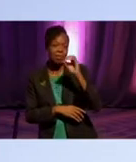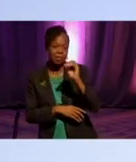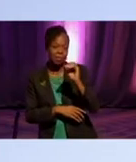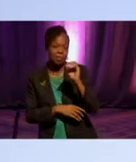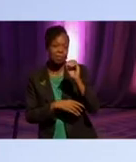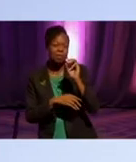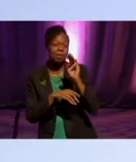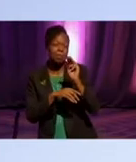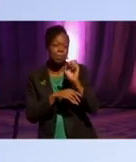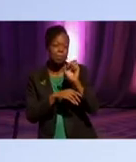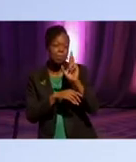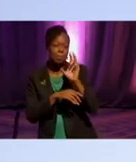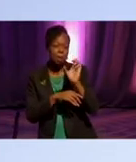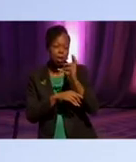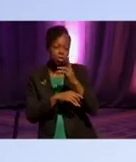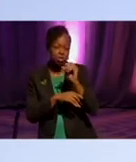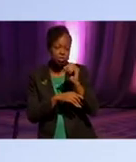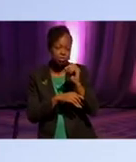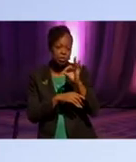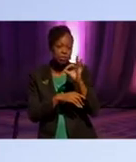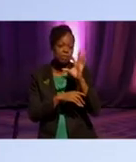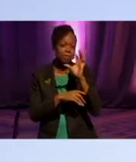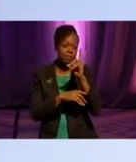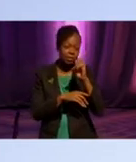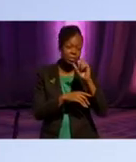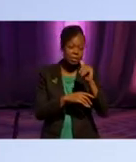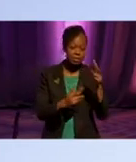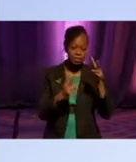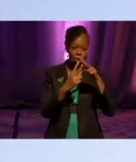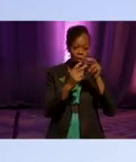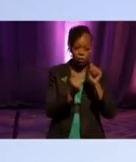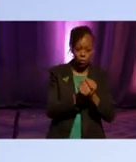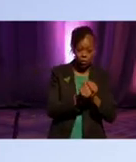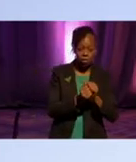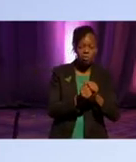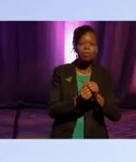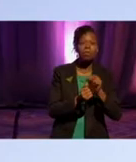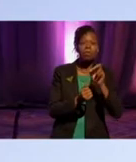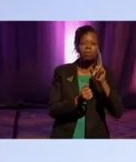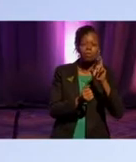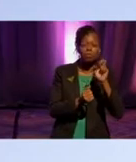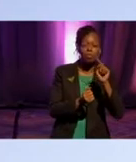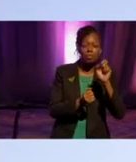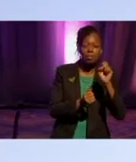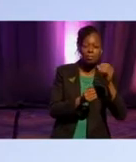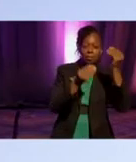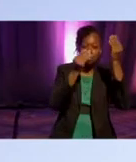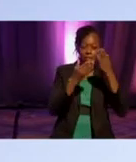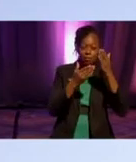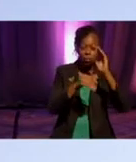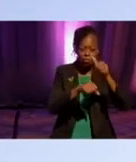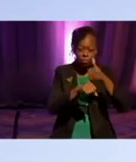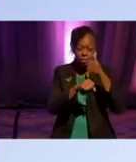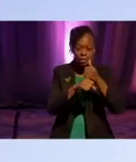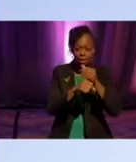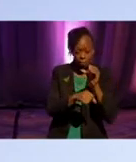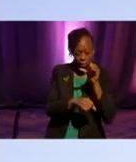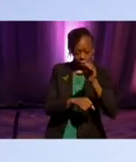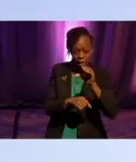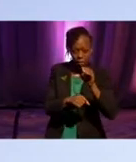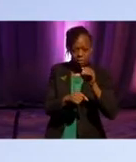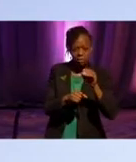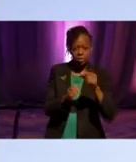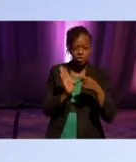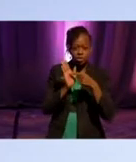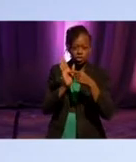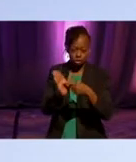has partnered with Reckon Infa to put together a package of profiles and bond of a